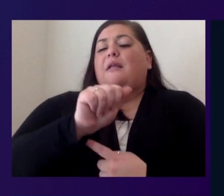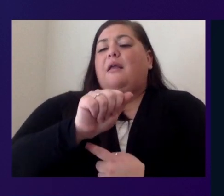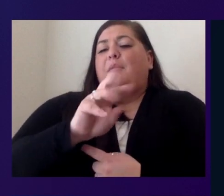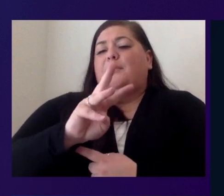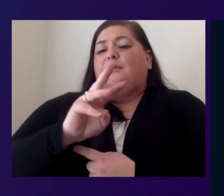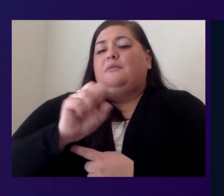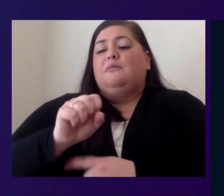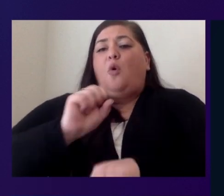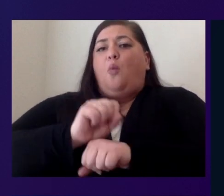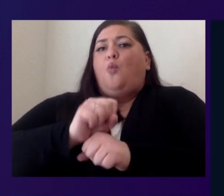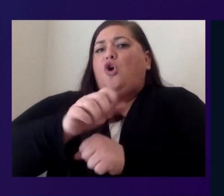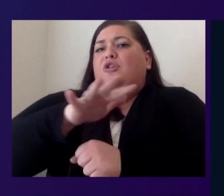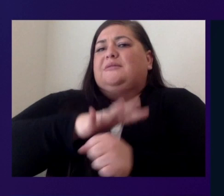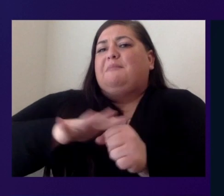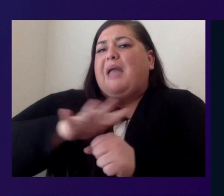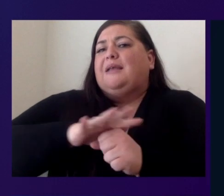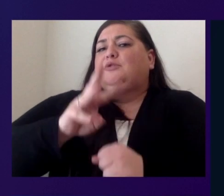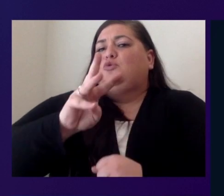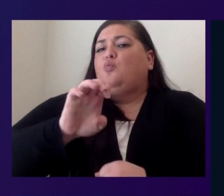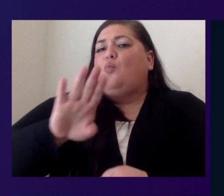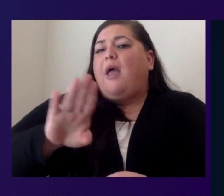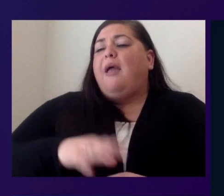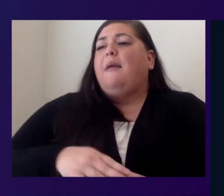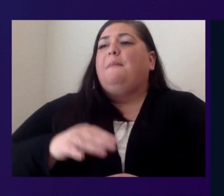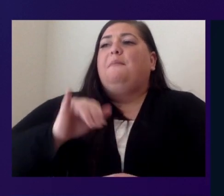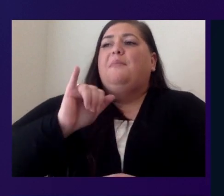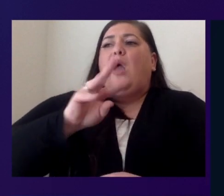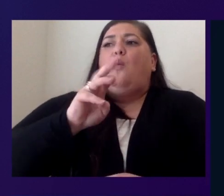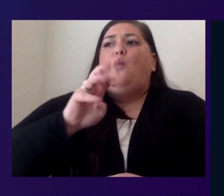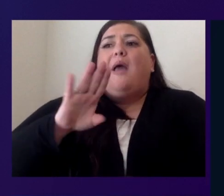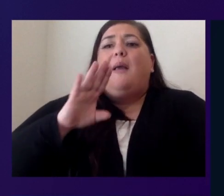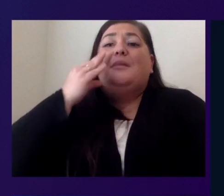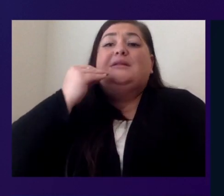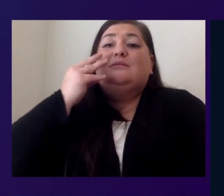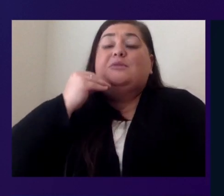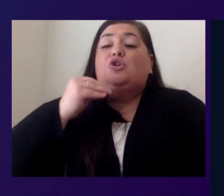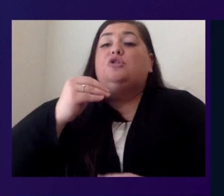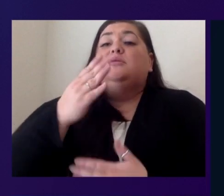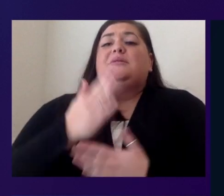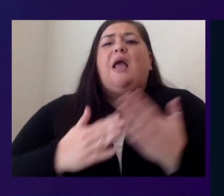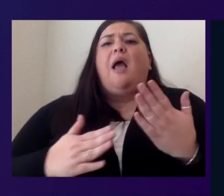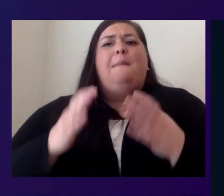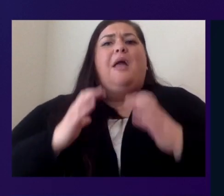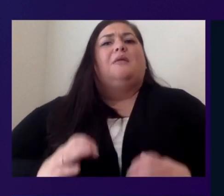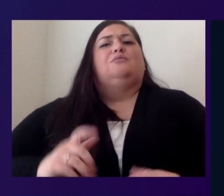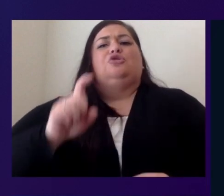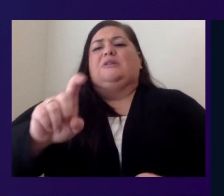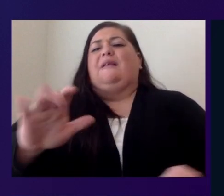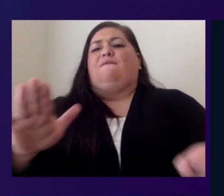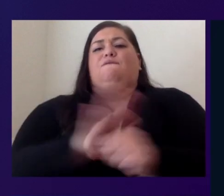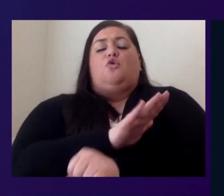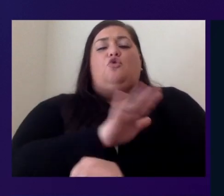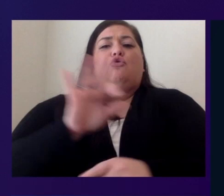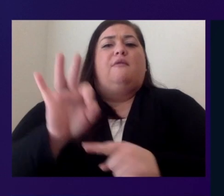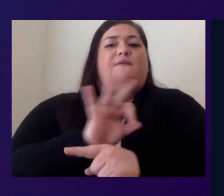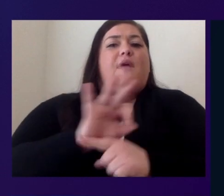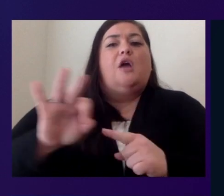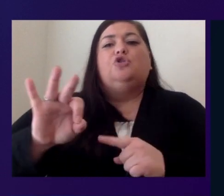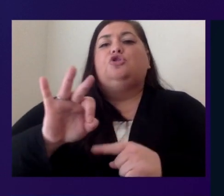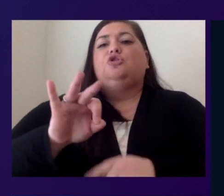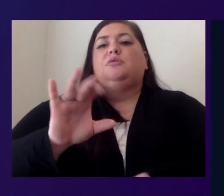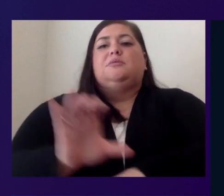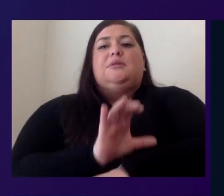delivers secure web browse experience. And for, customers who need fully functional desktop they can choose